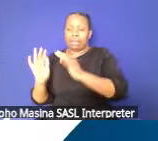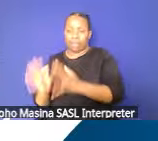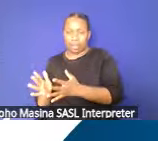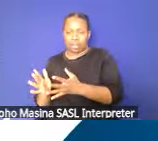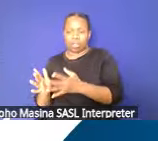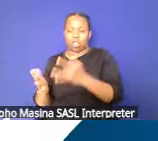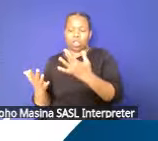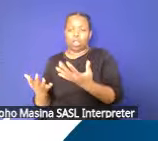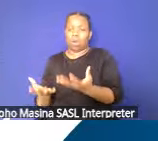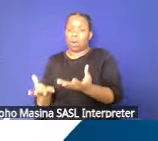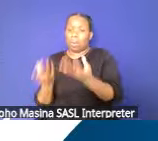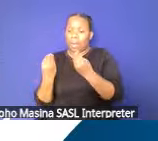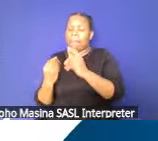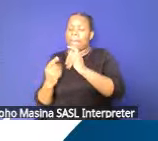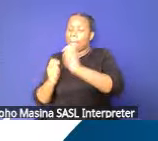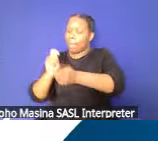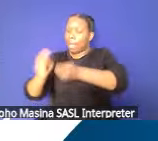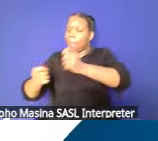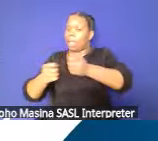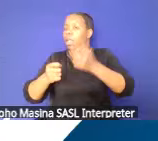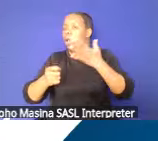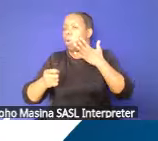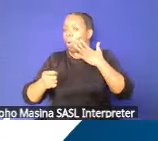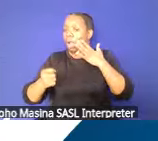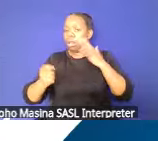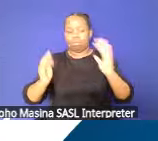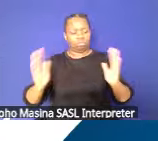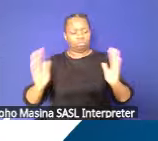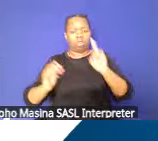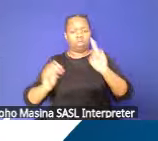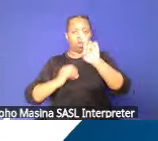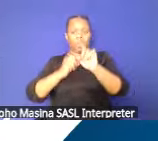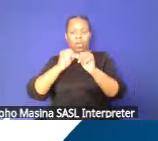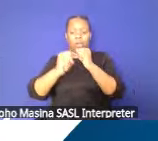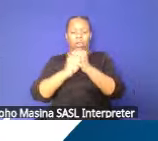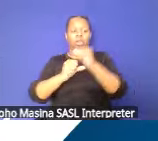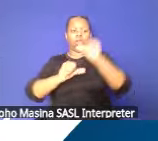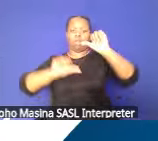incurred and paid during a year of assessment.